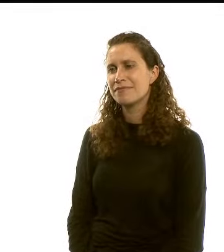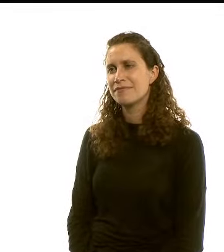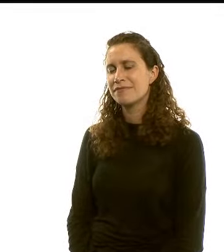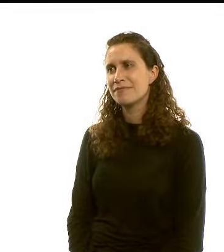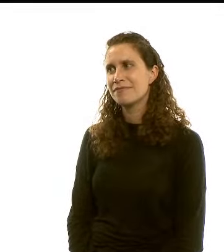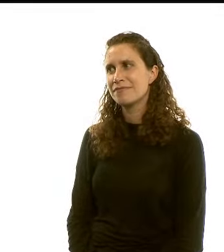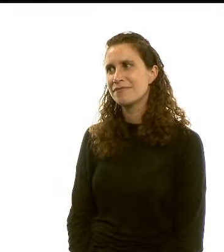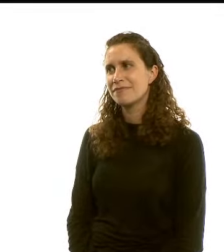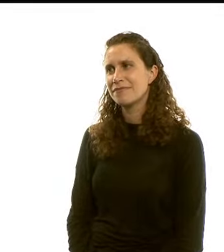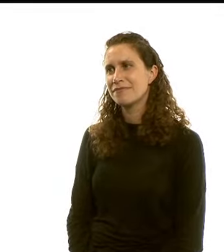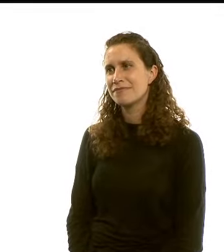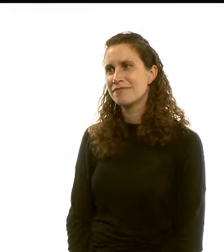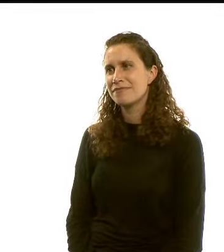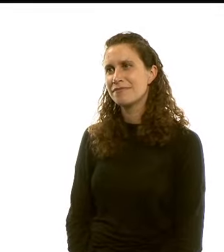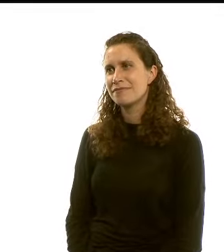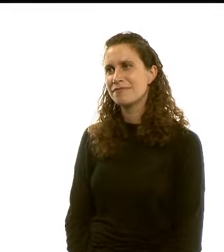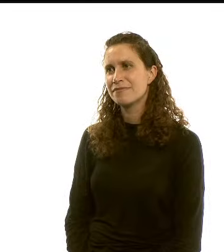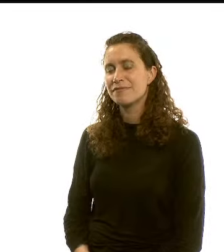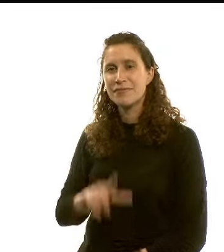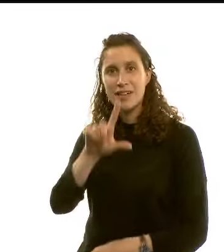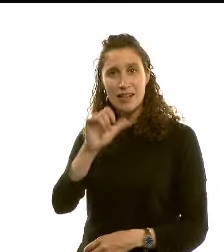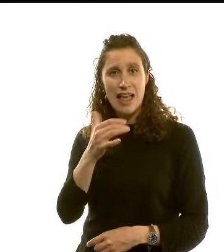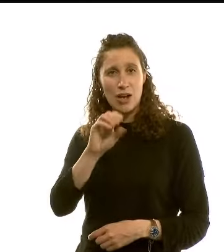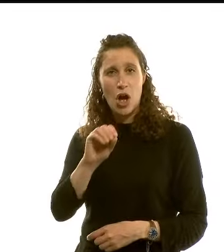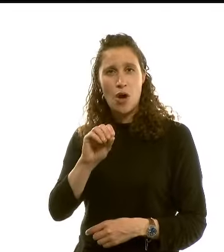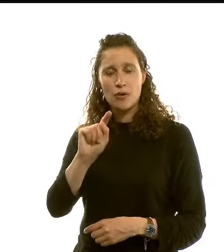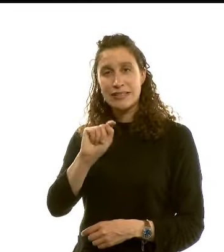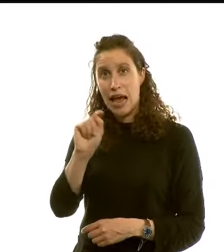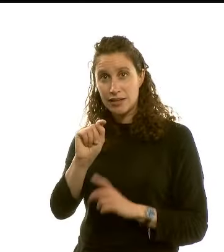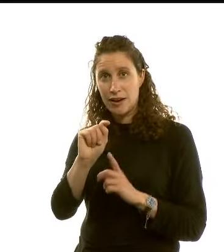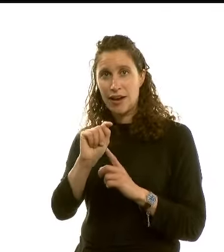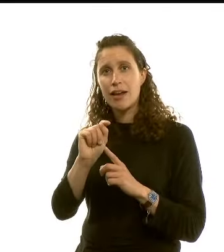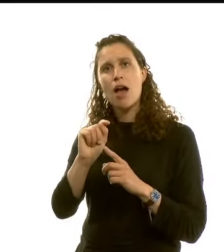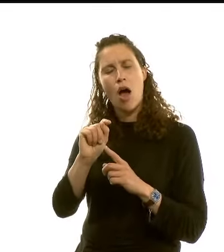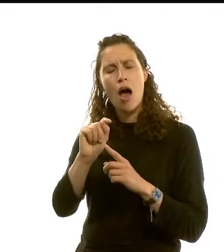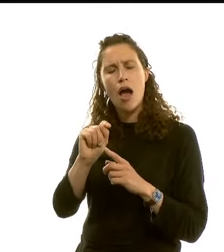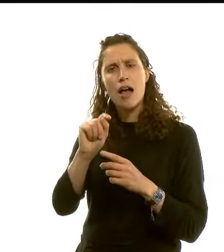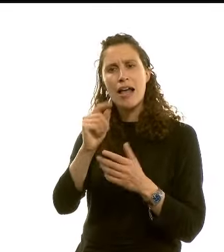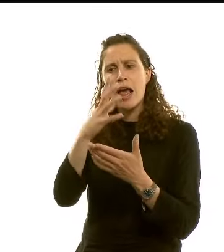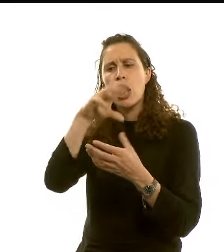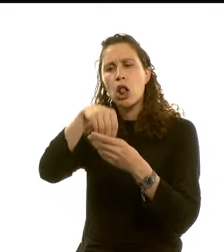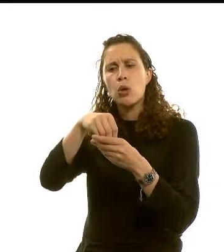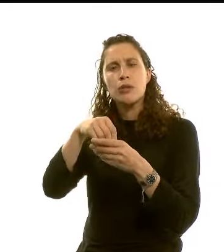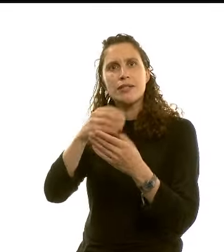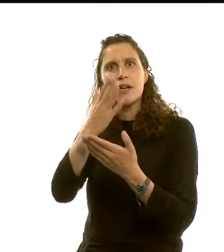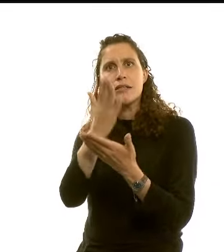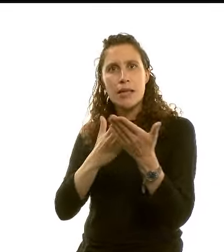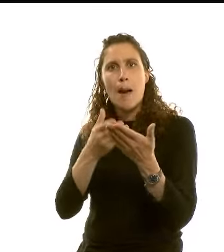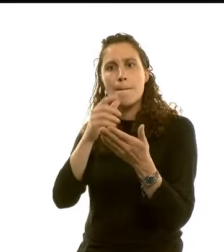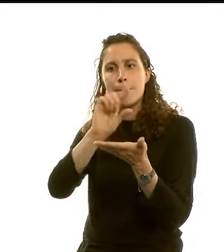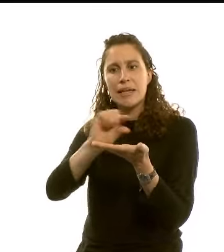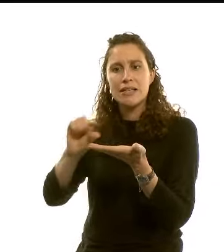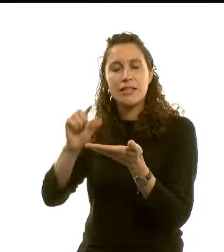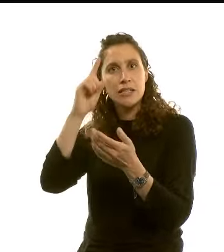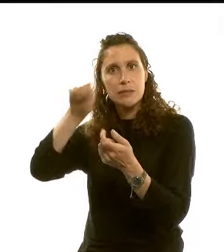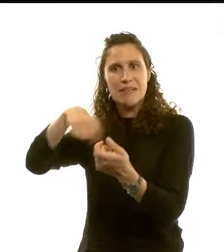Often, LEGO Technic sets involve pieces that they've produced specifically for these new sets.